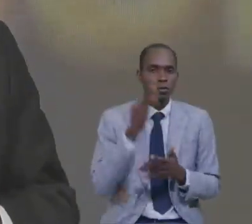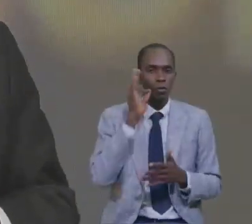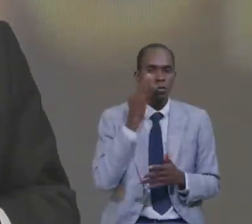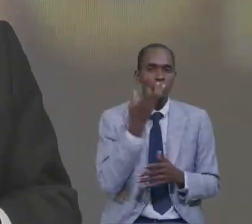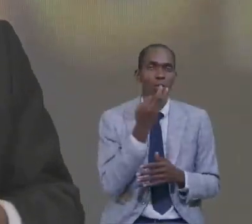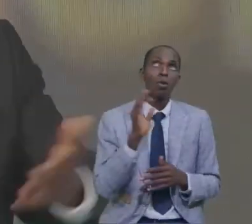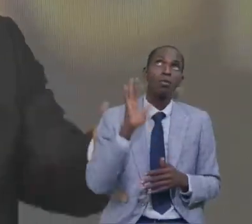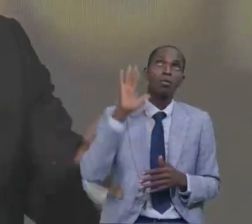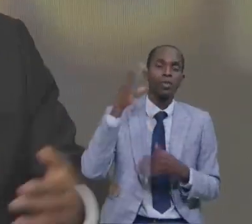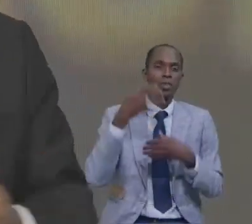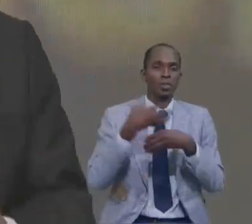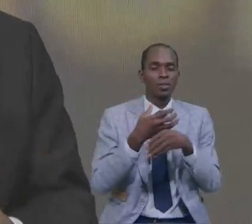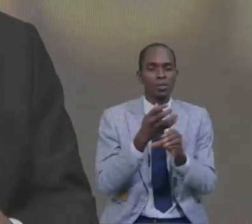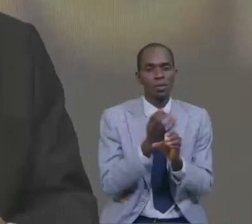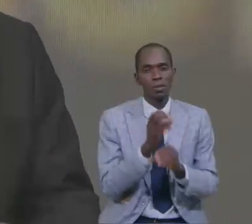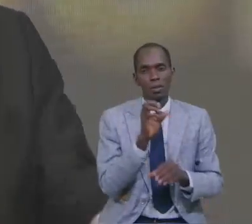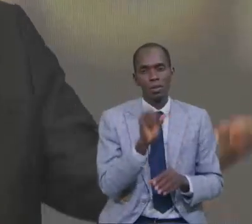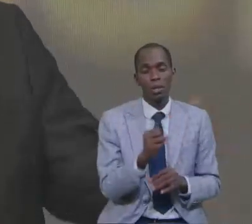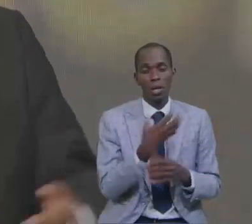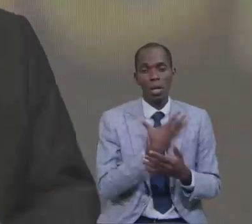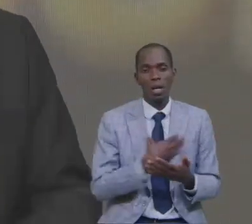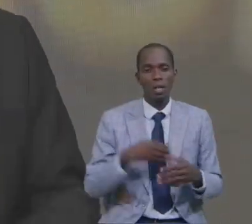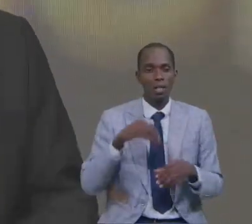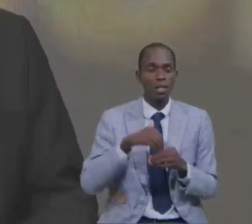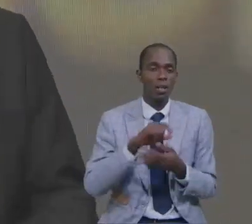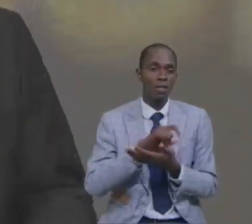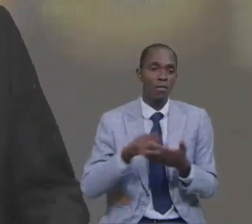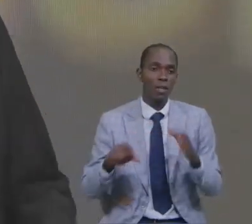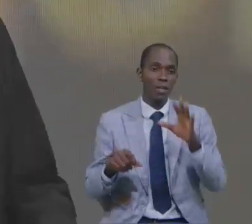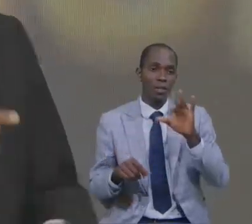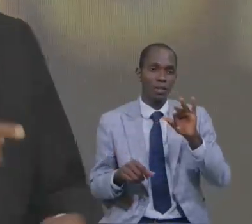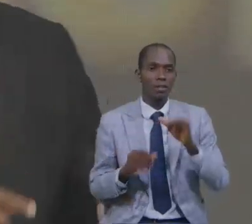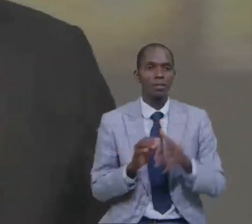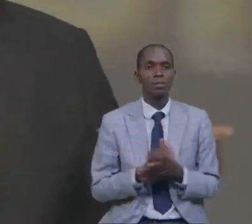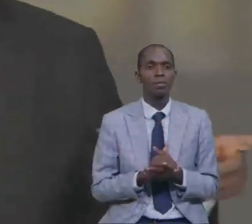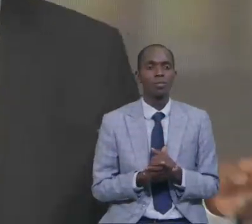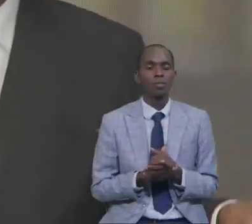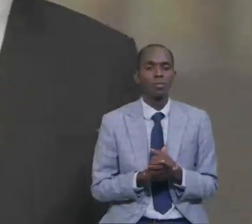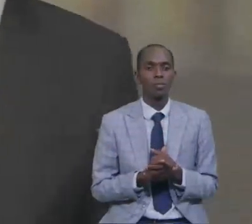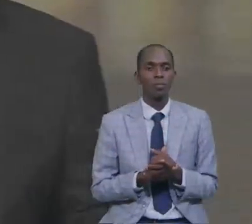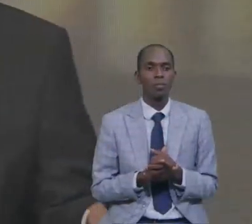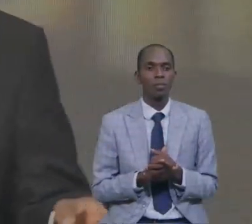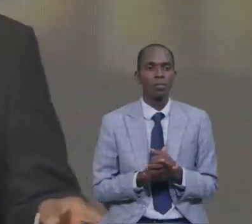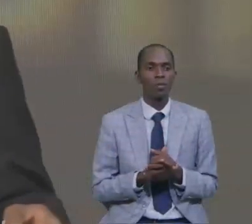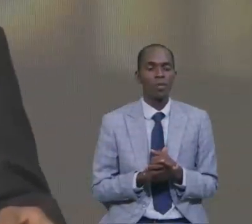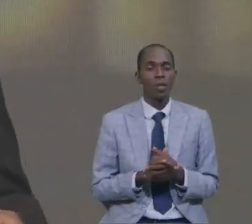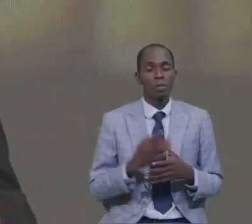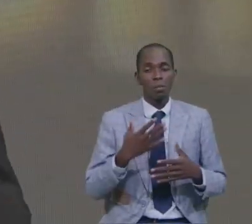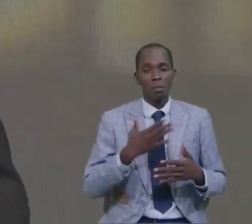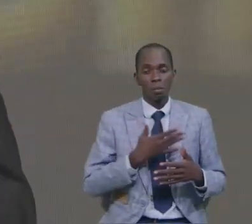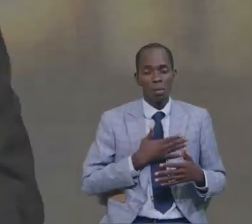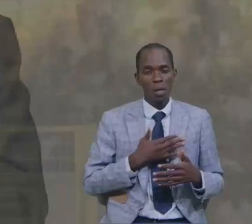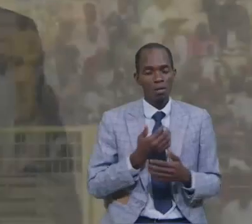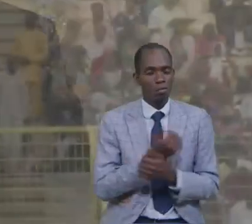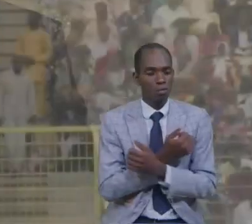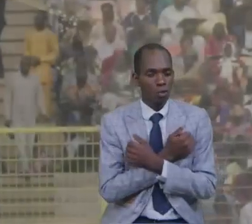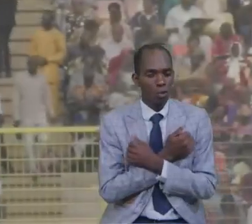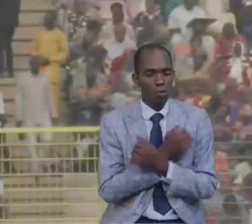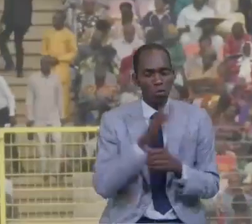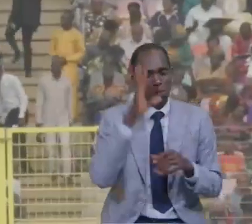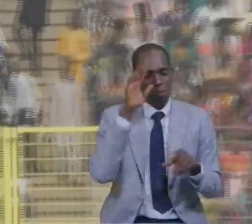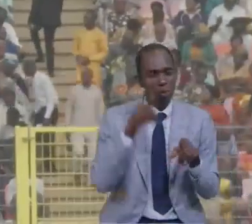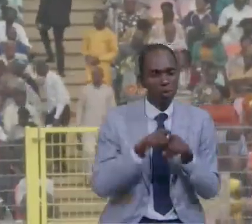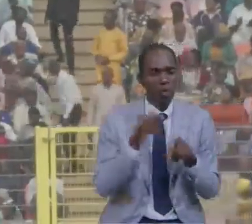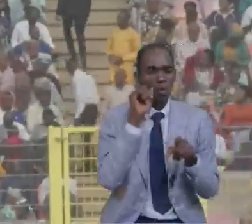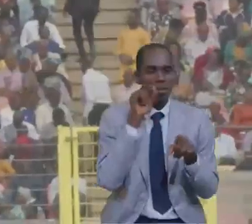beloved brethren, saved souls, real believers, let every man be swift to